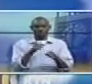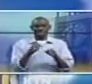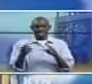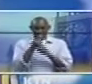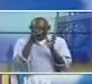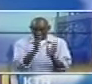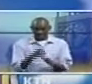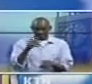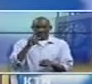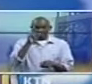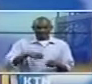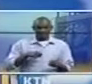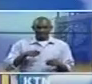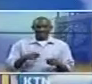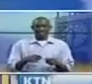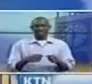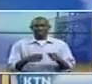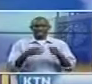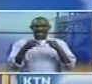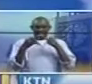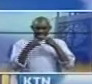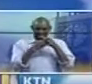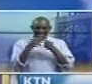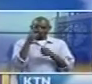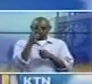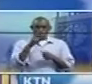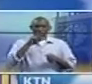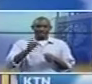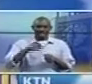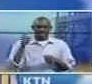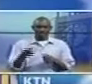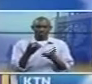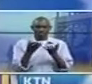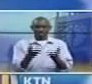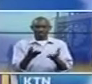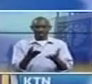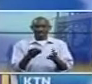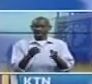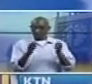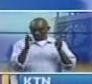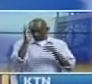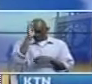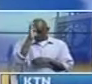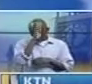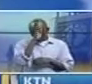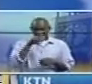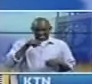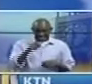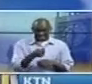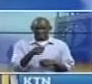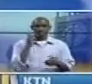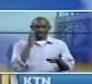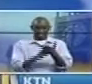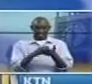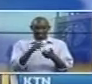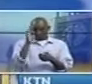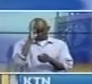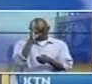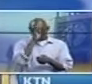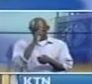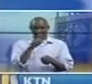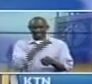had demanded a ransom of 82 million shillings. And in Bungoma, one of the key witnesses in the nullified Bungoma